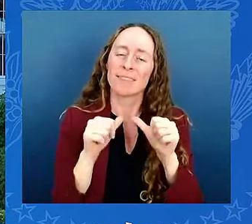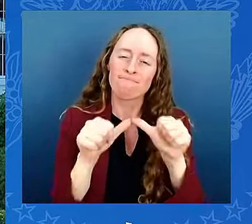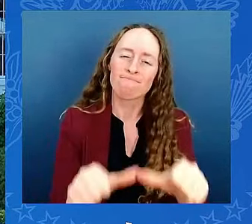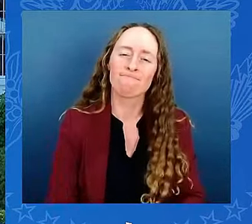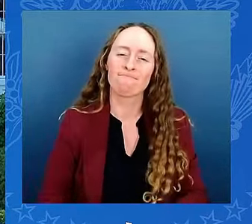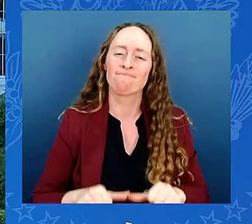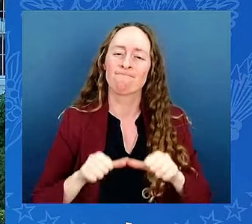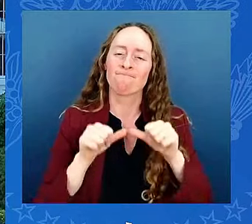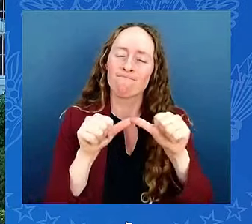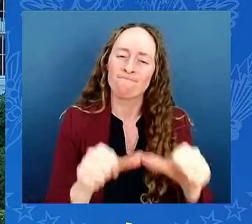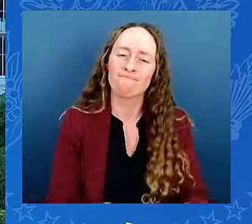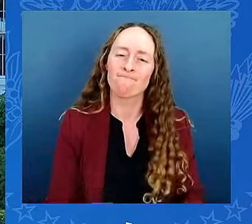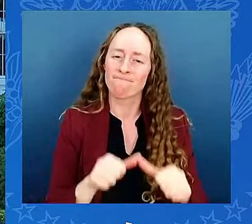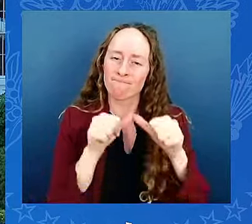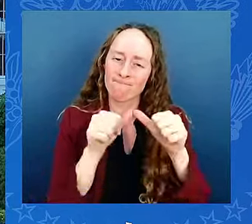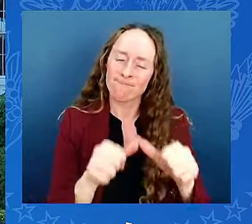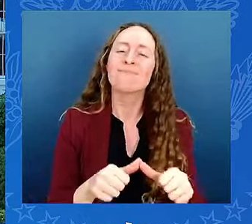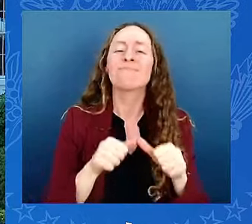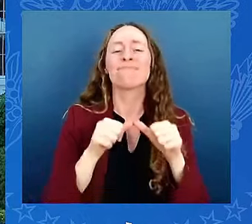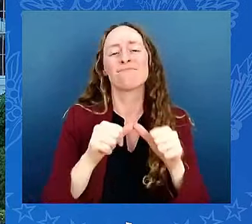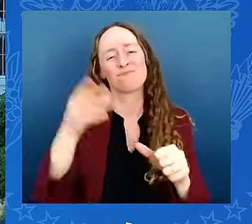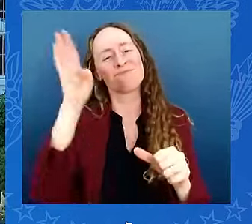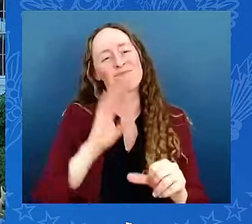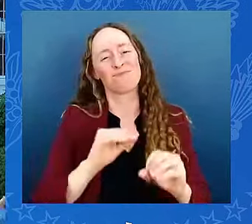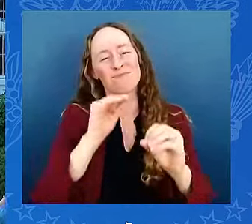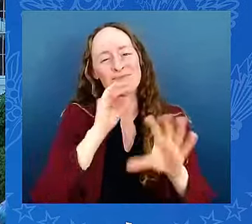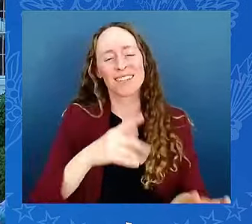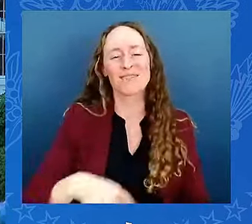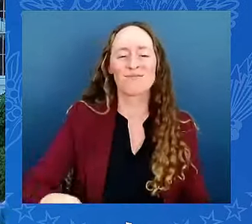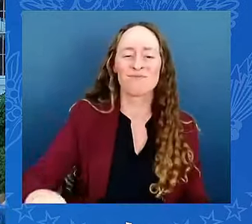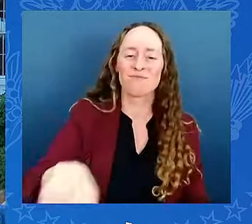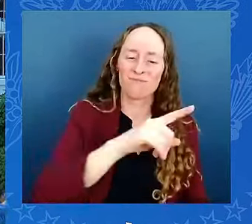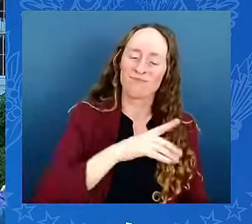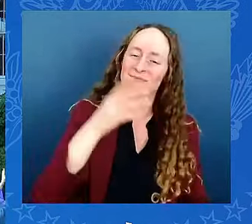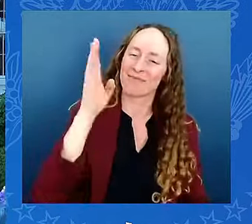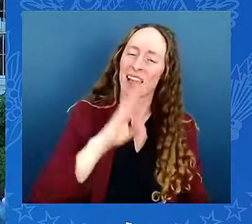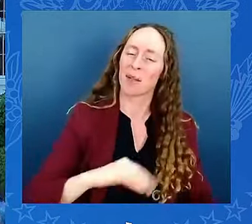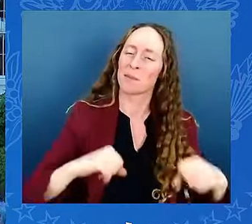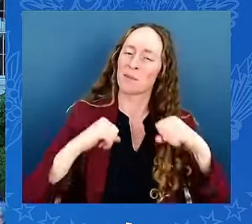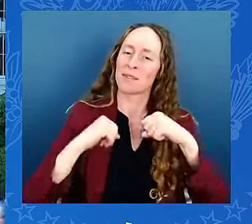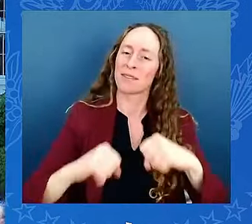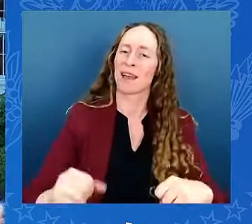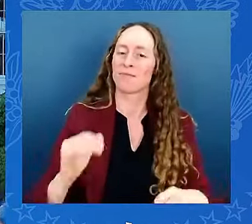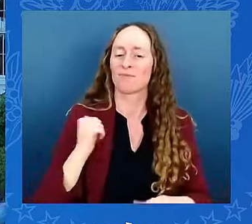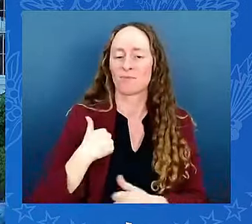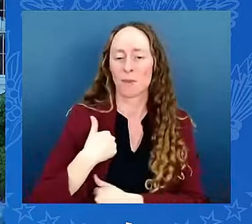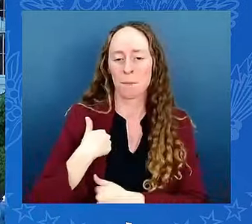God protect our troops. Thank you, thank you, thank you.